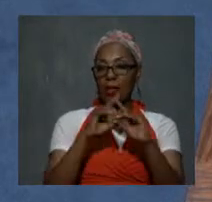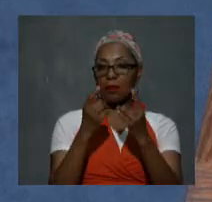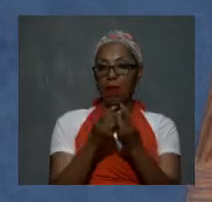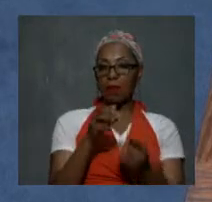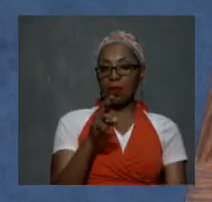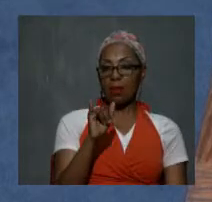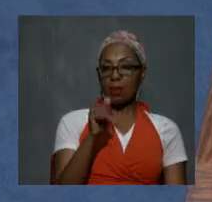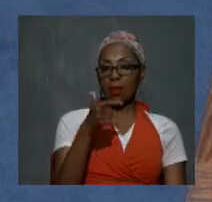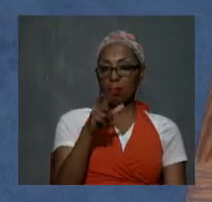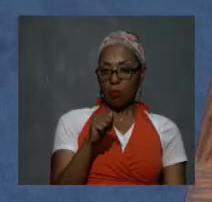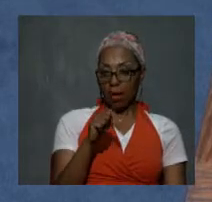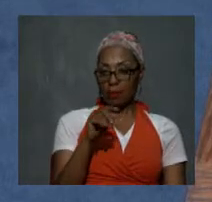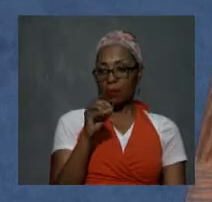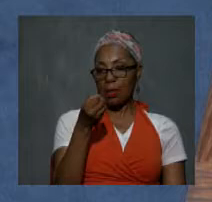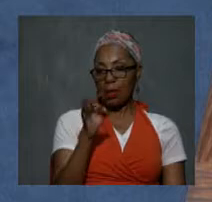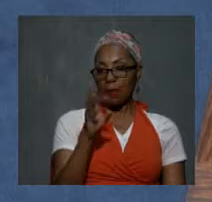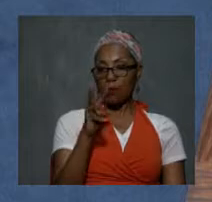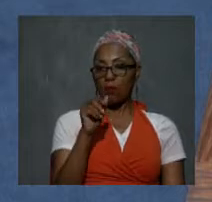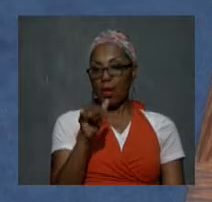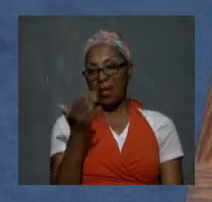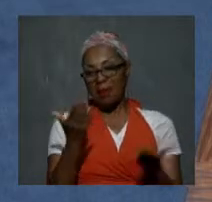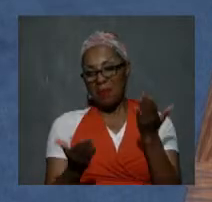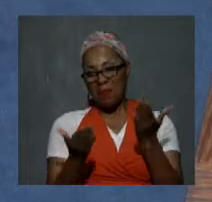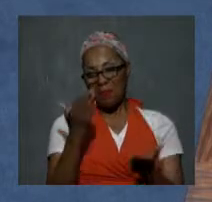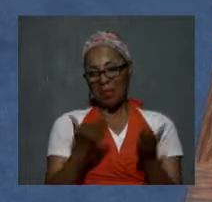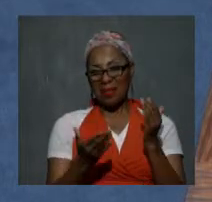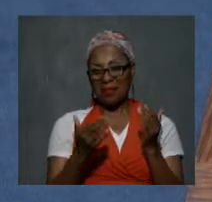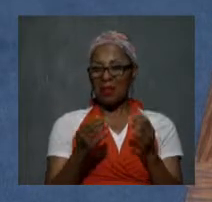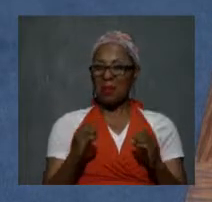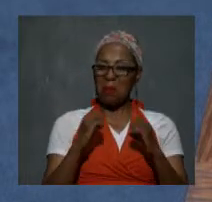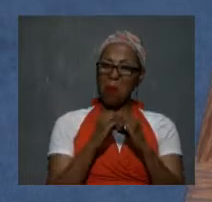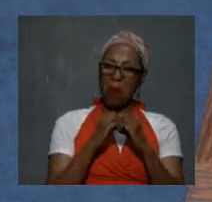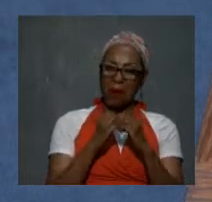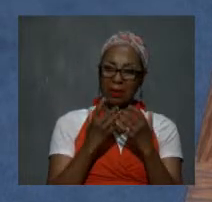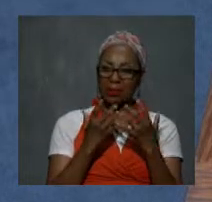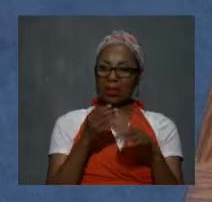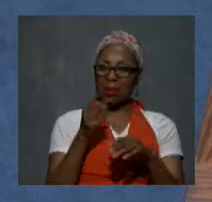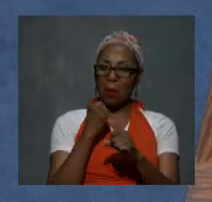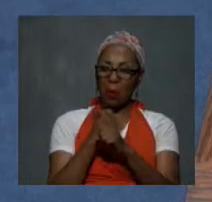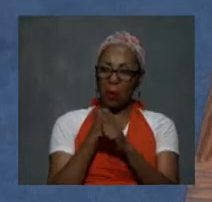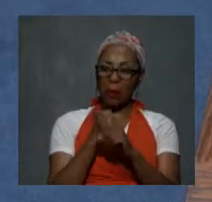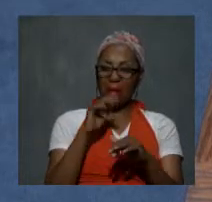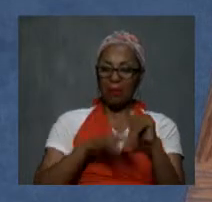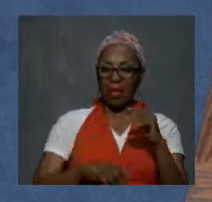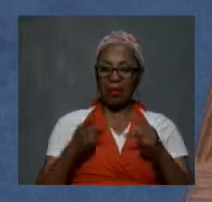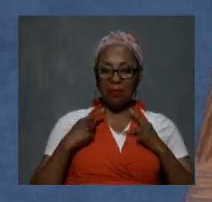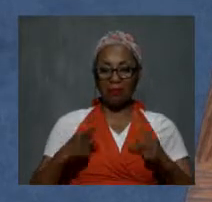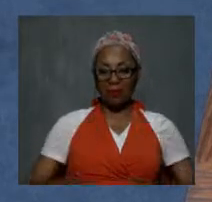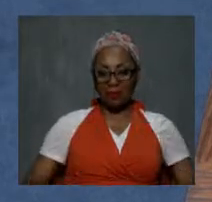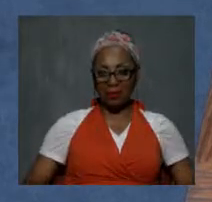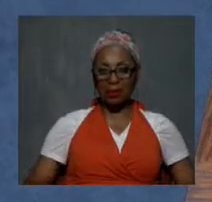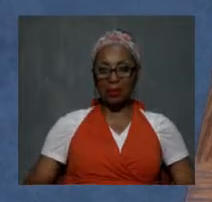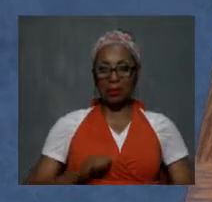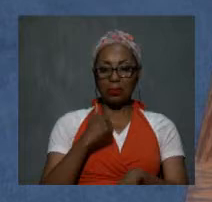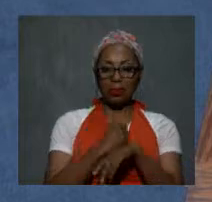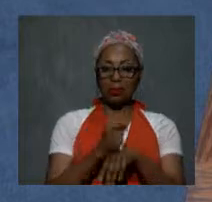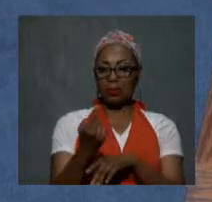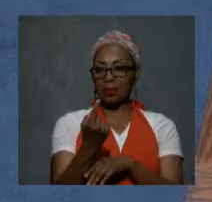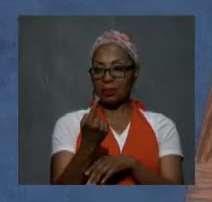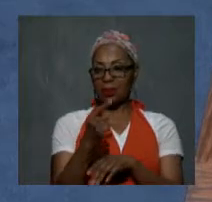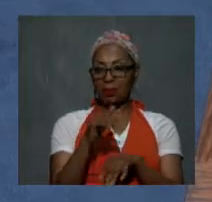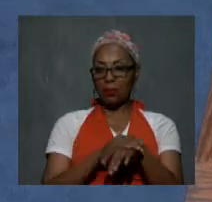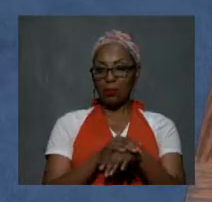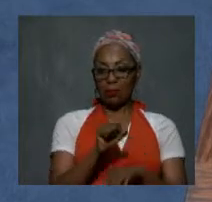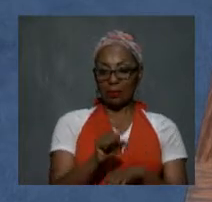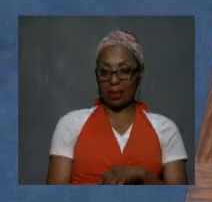it may be more of a task than what can physically be done to put something on the south edge. But as I